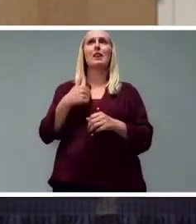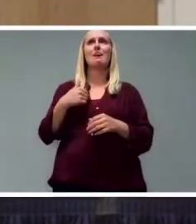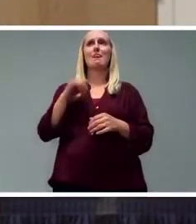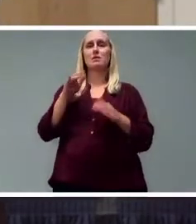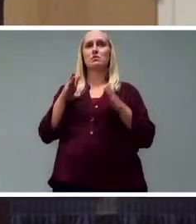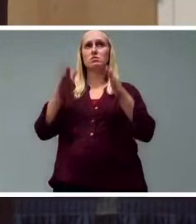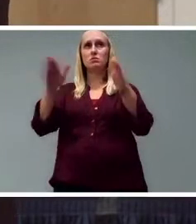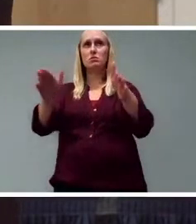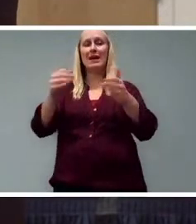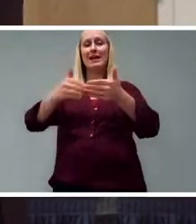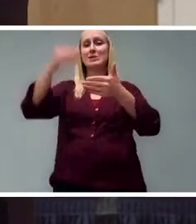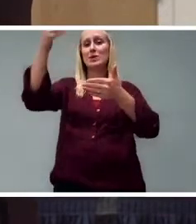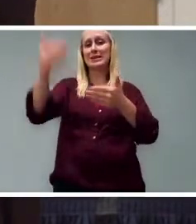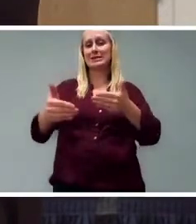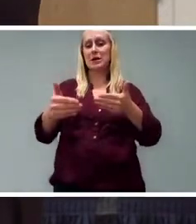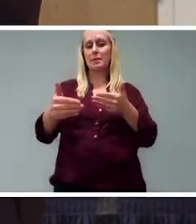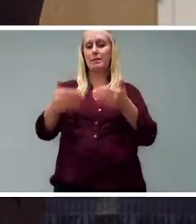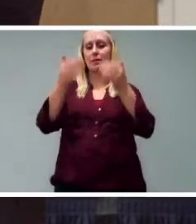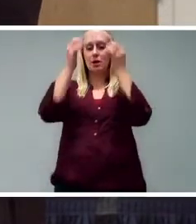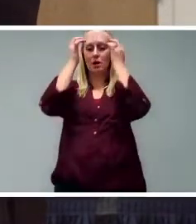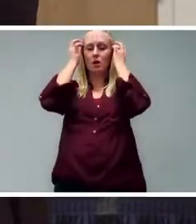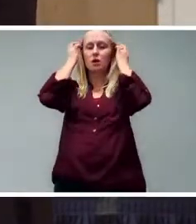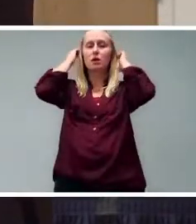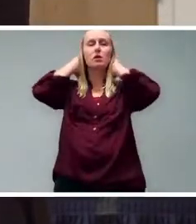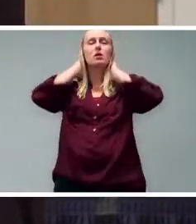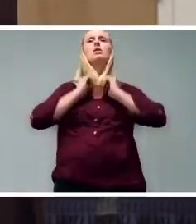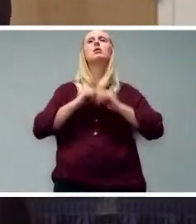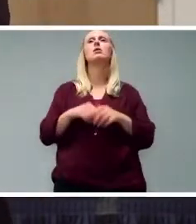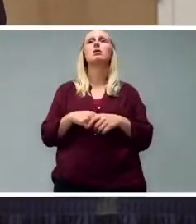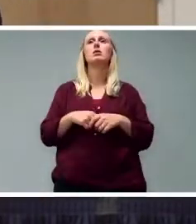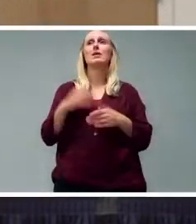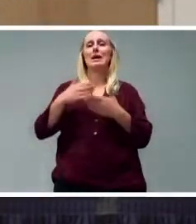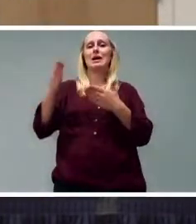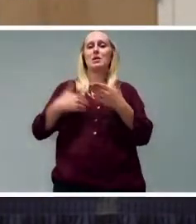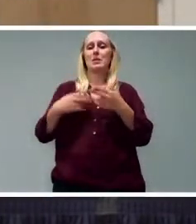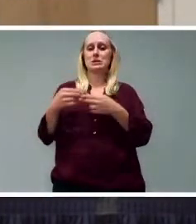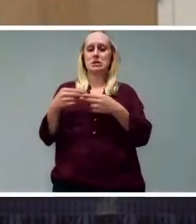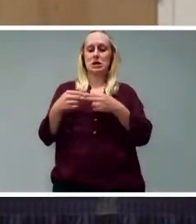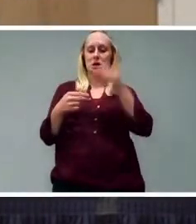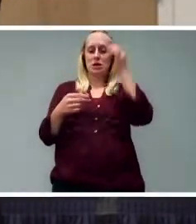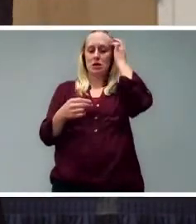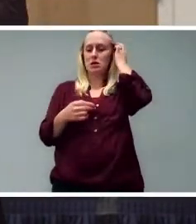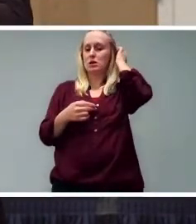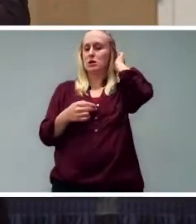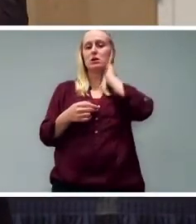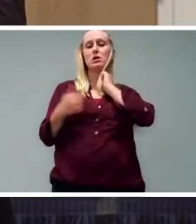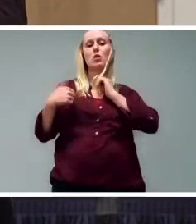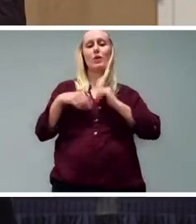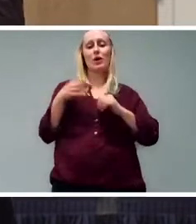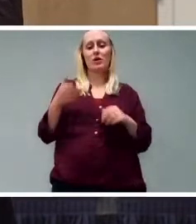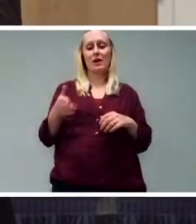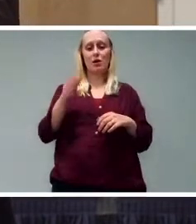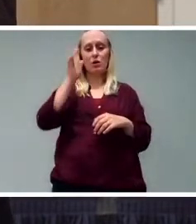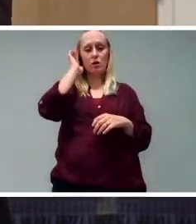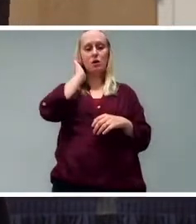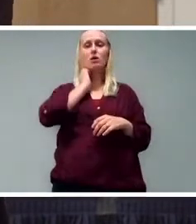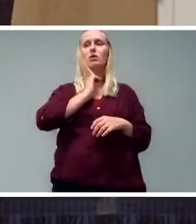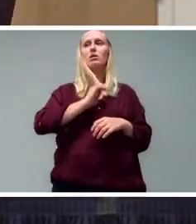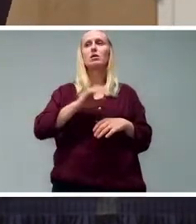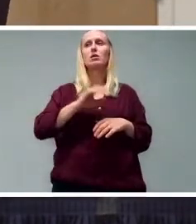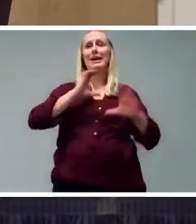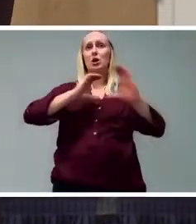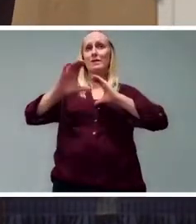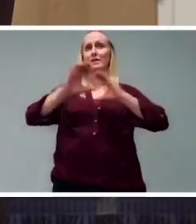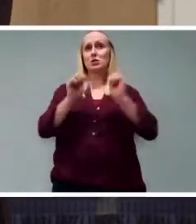of the next steps that was at the end of my slide. But we're there now in the conversation, so